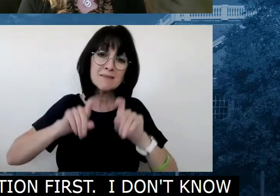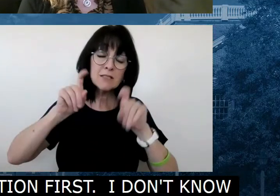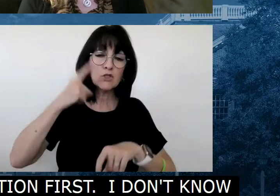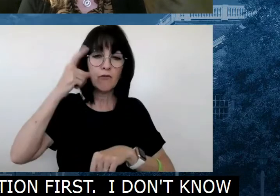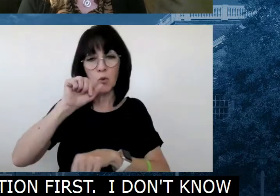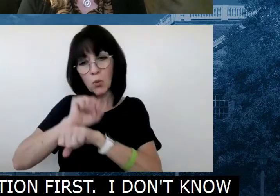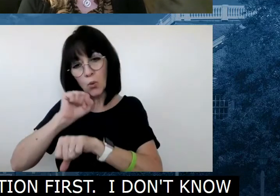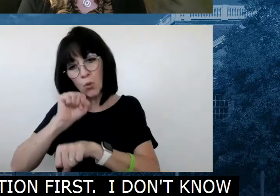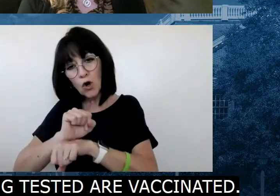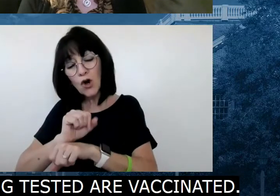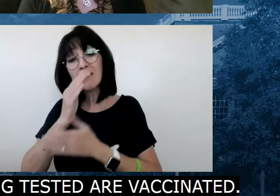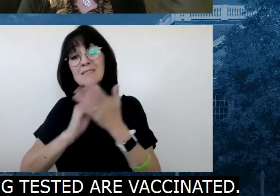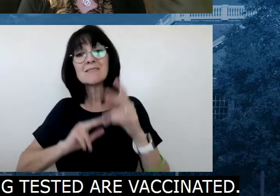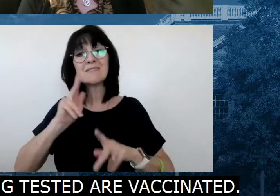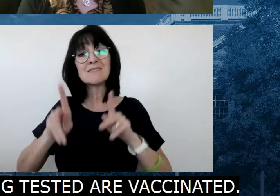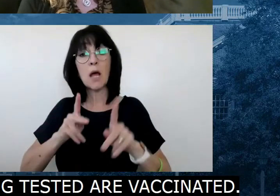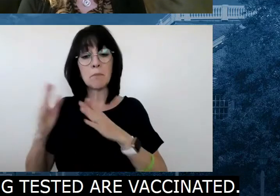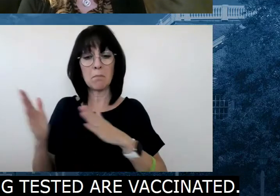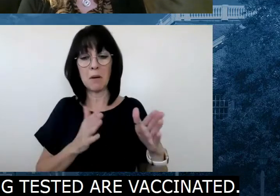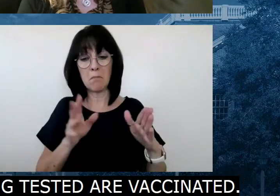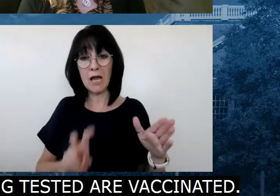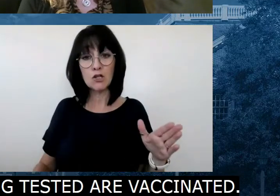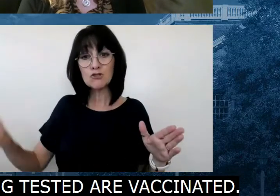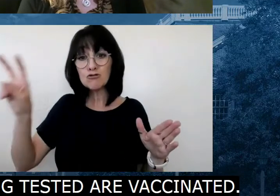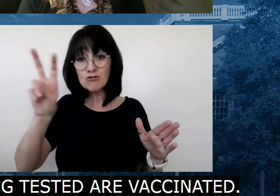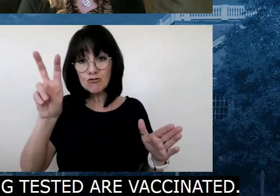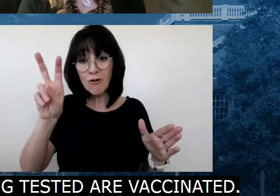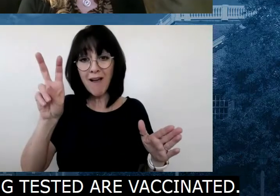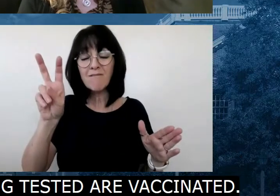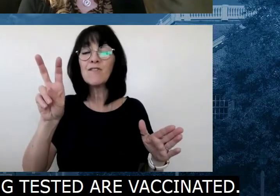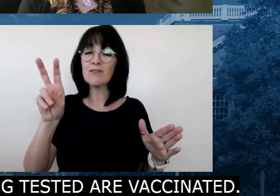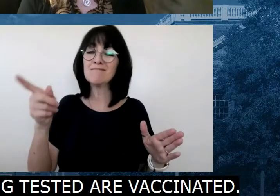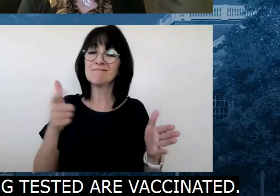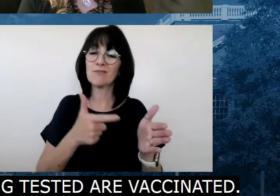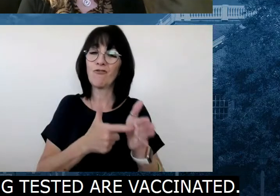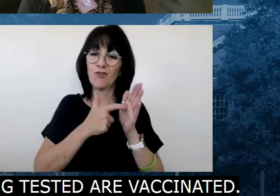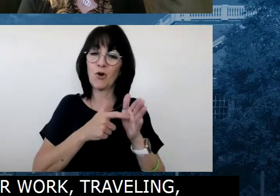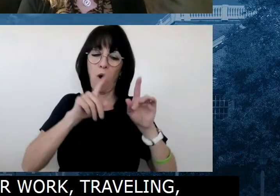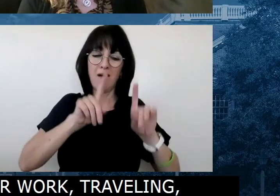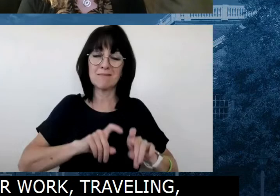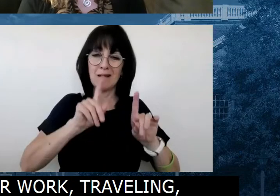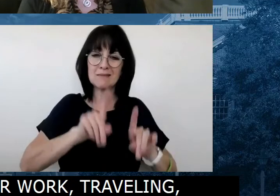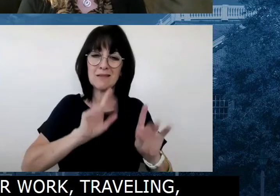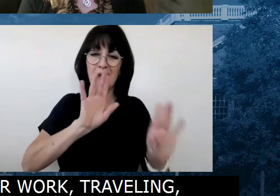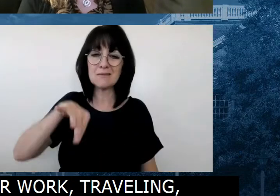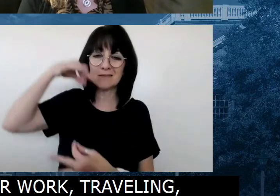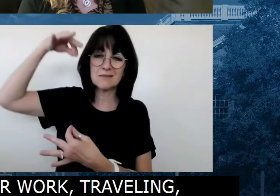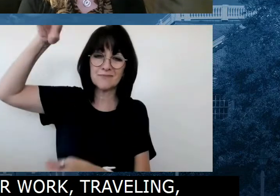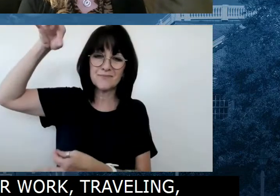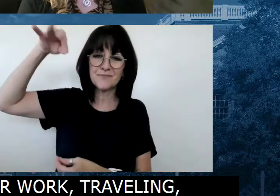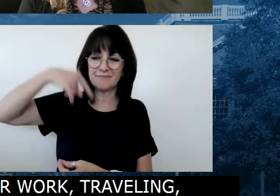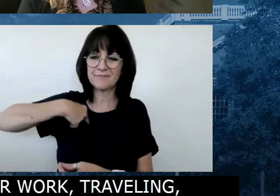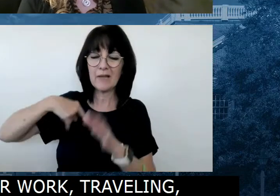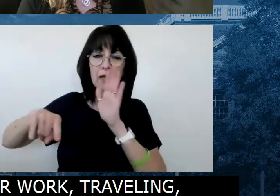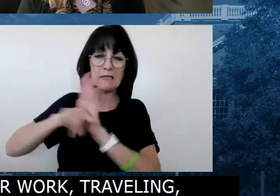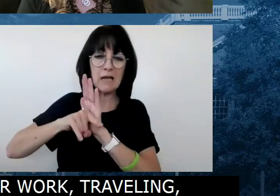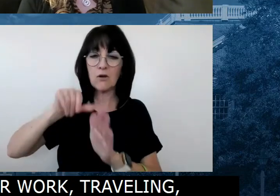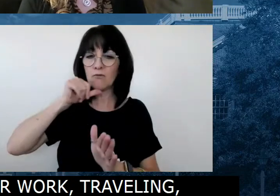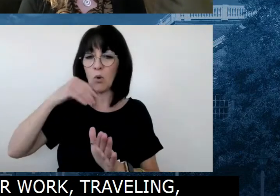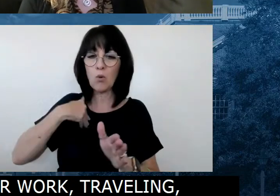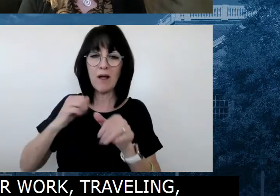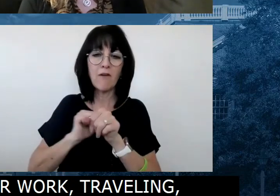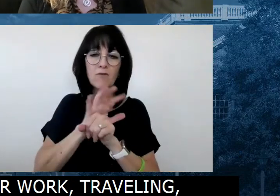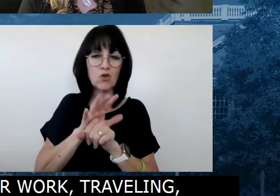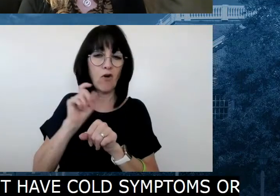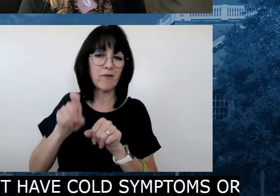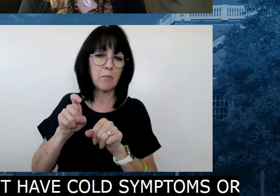that are concerned, people that might have, cold symptoms or something like that. We have seen a drop, right? We have seen a lot of locations that don't